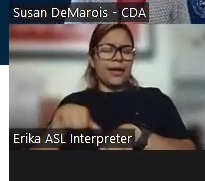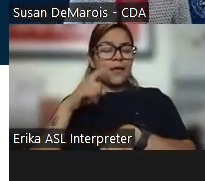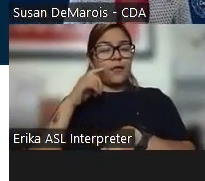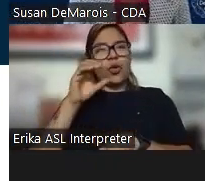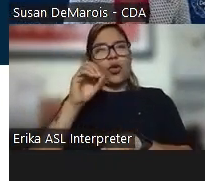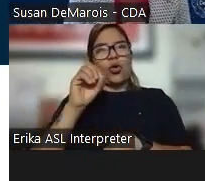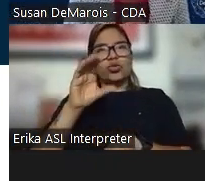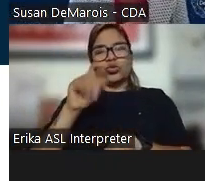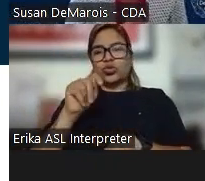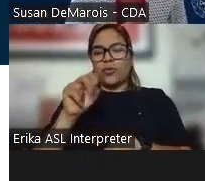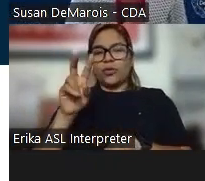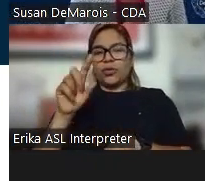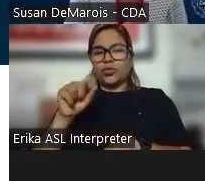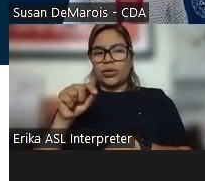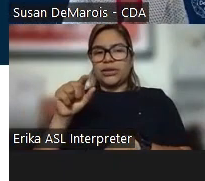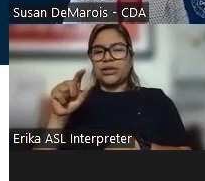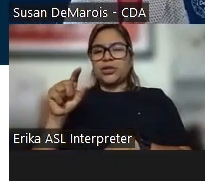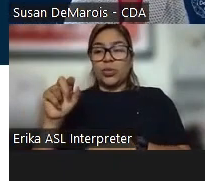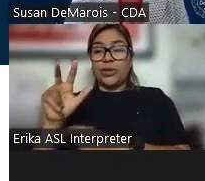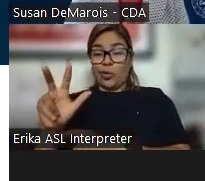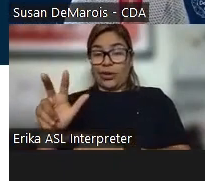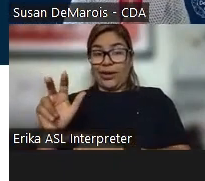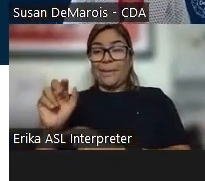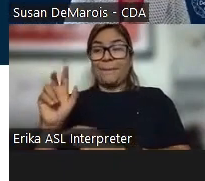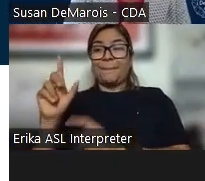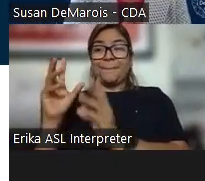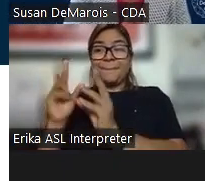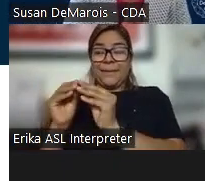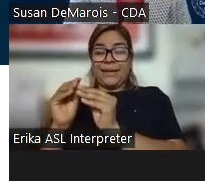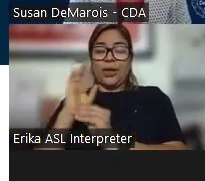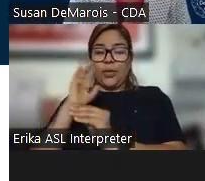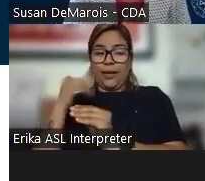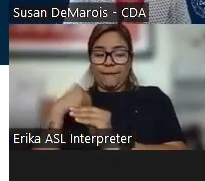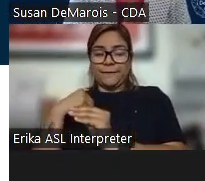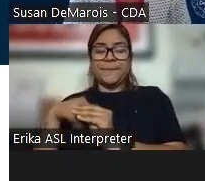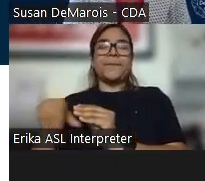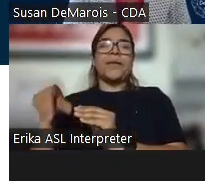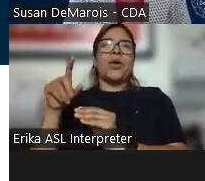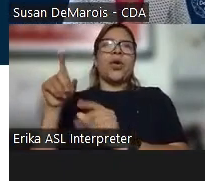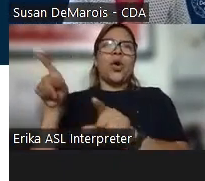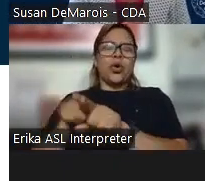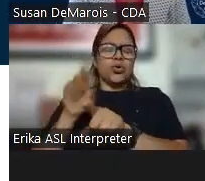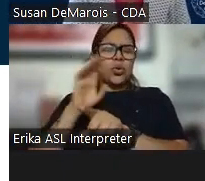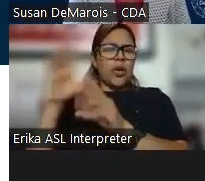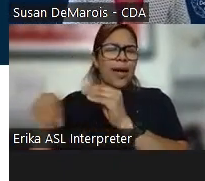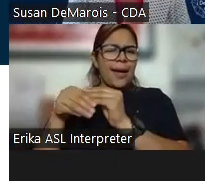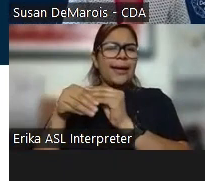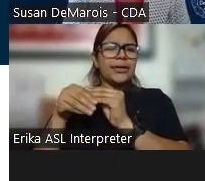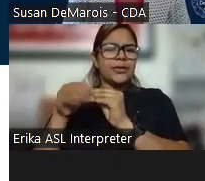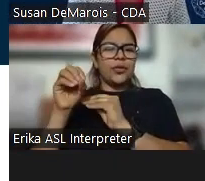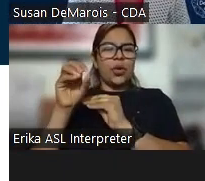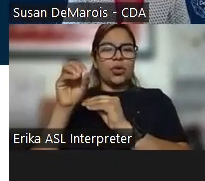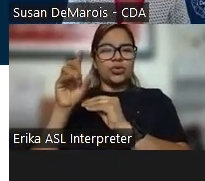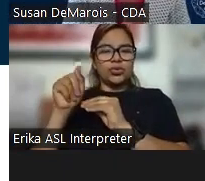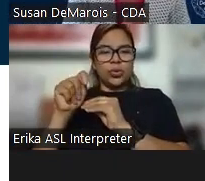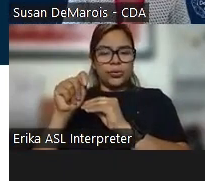11th, 2023 meeting. I will add, in October, we're really excited. We're going